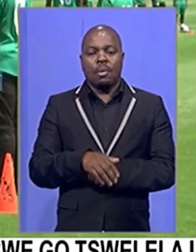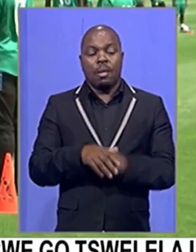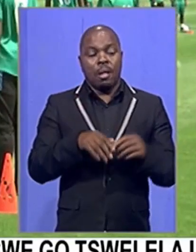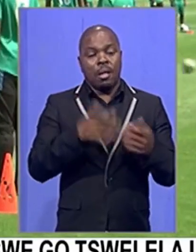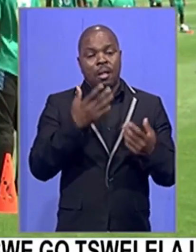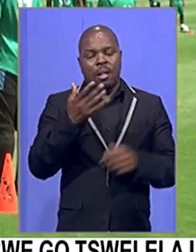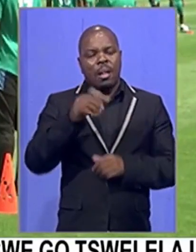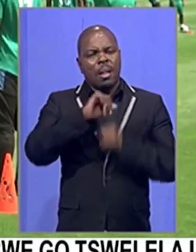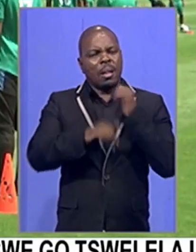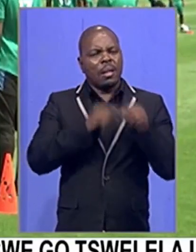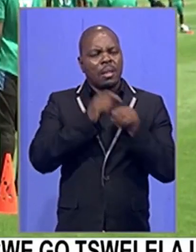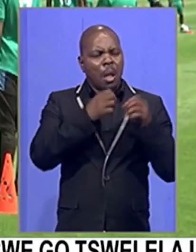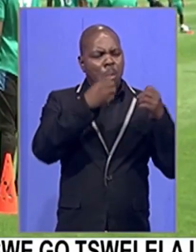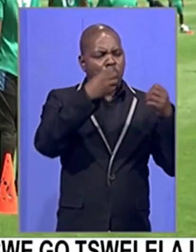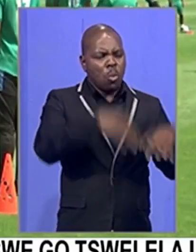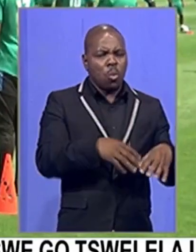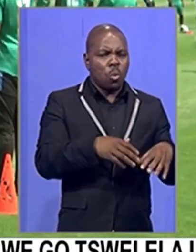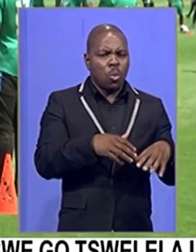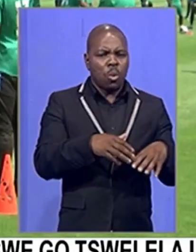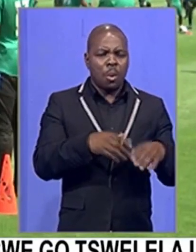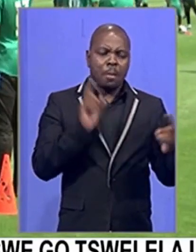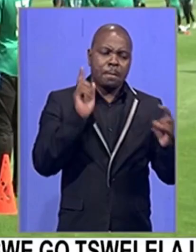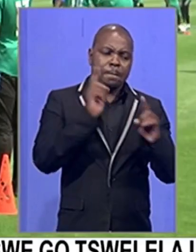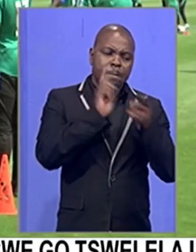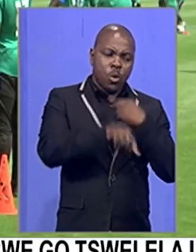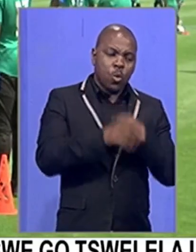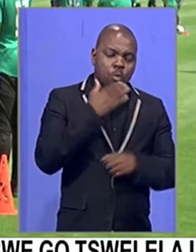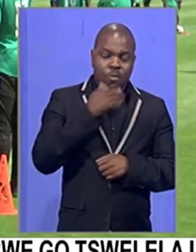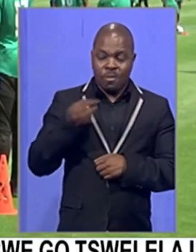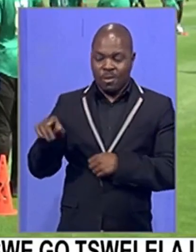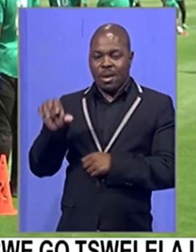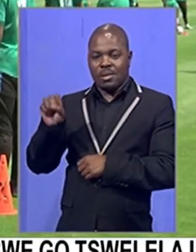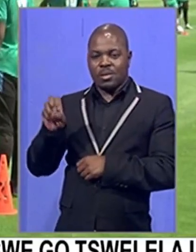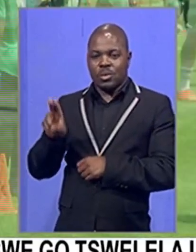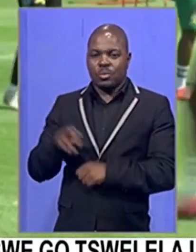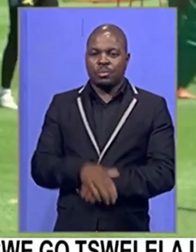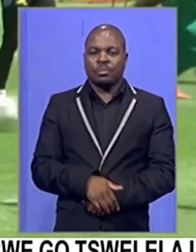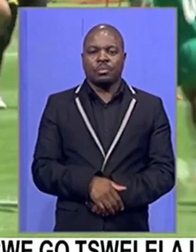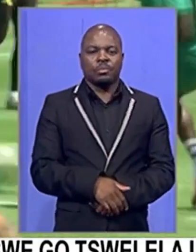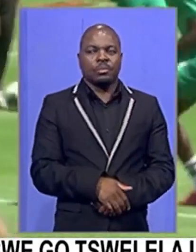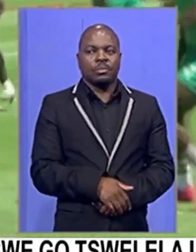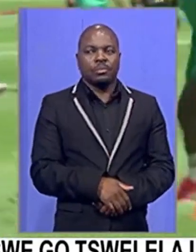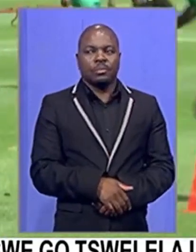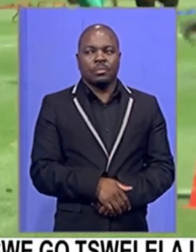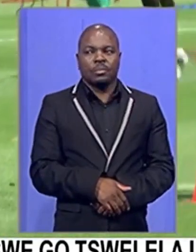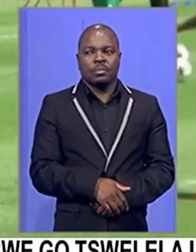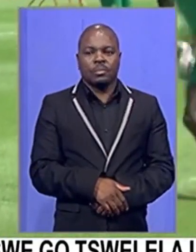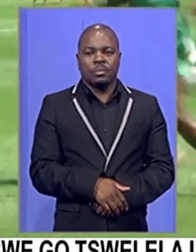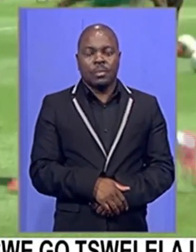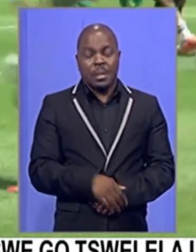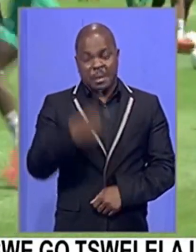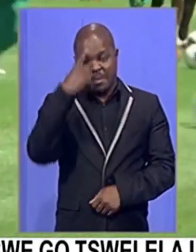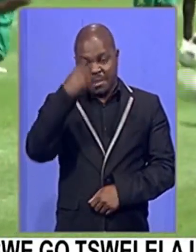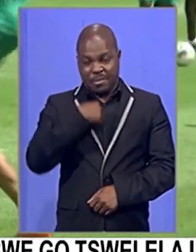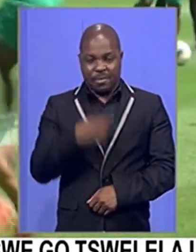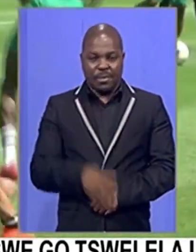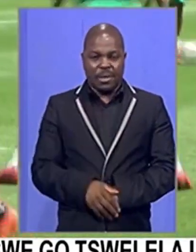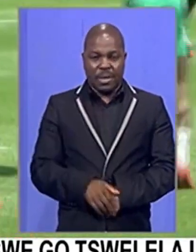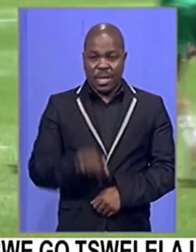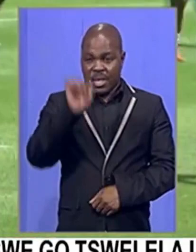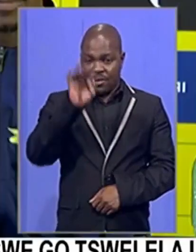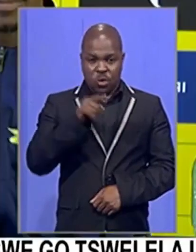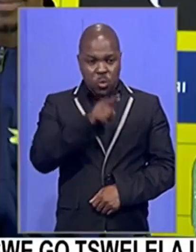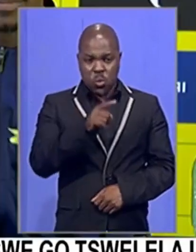ya bona ya mafelelo e be e le kgahlanong le SuperSport. Believe me, you won't play for us if you don't